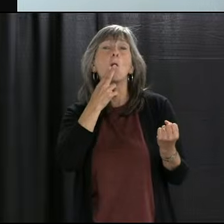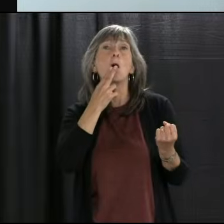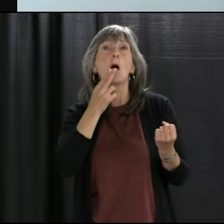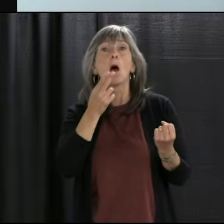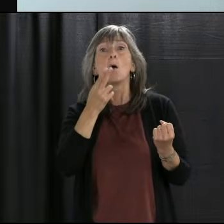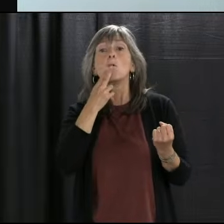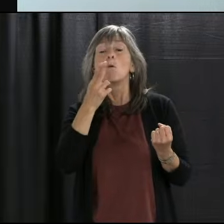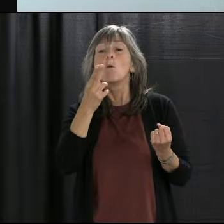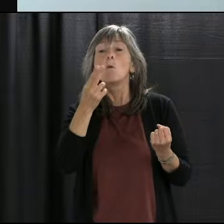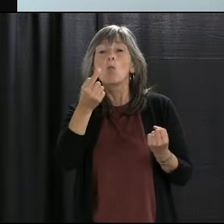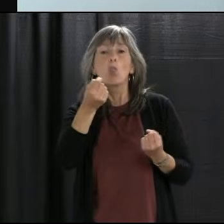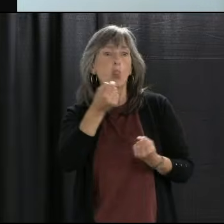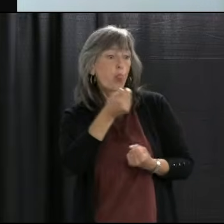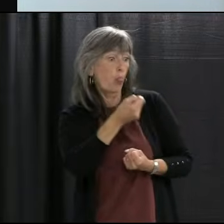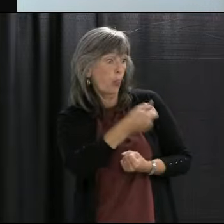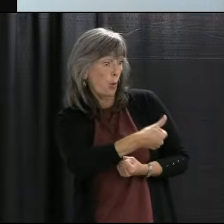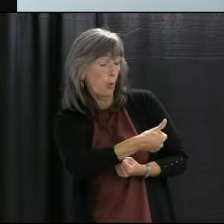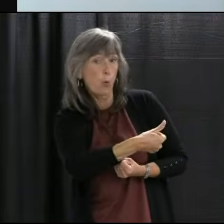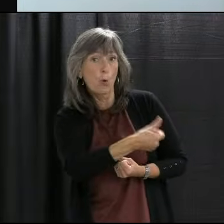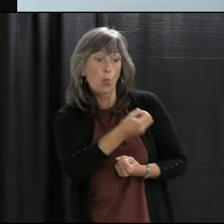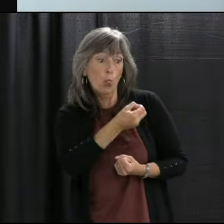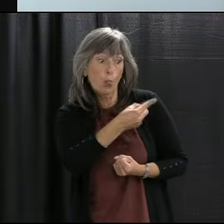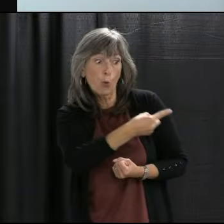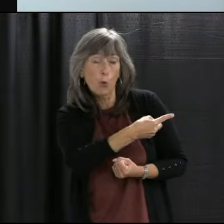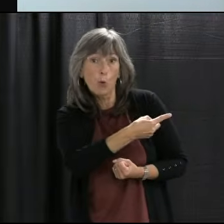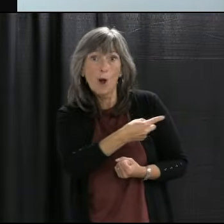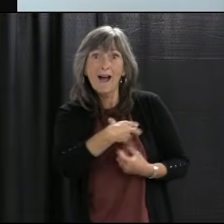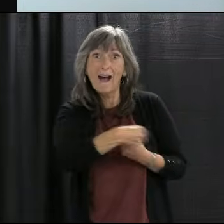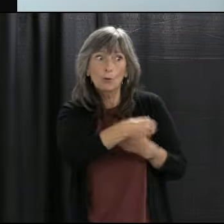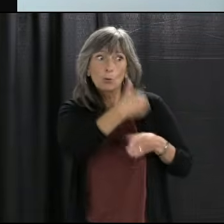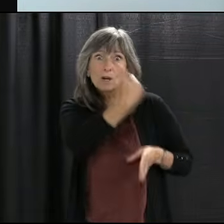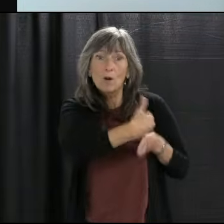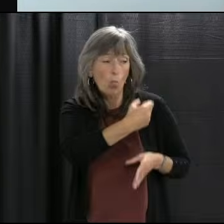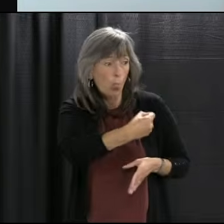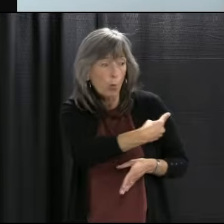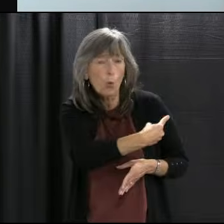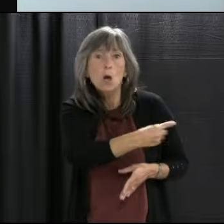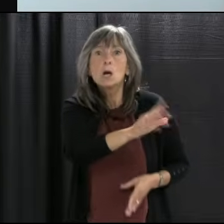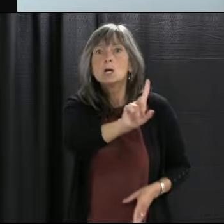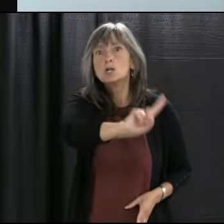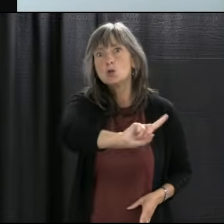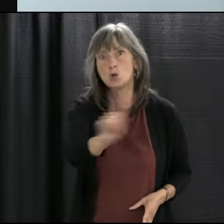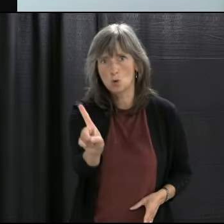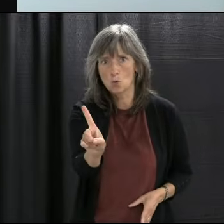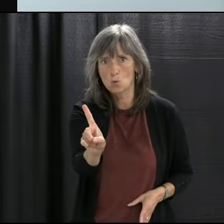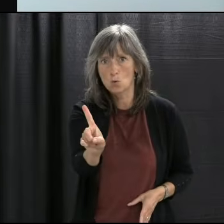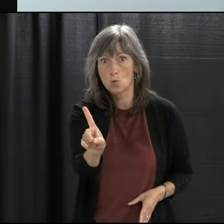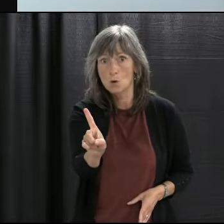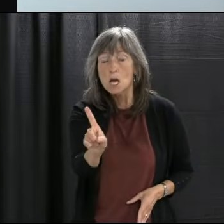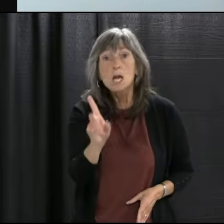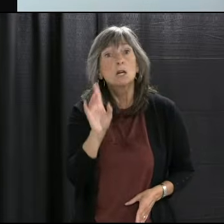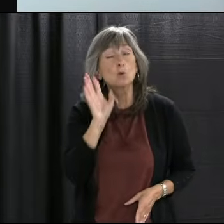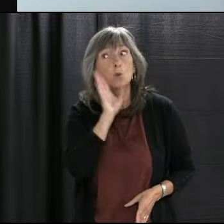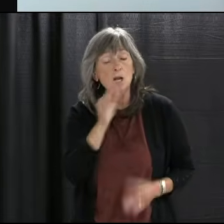now will be subject to fairly significant penalties. And we will be